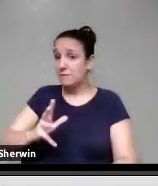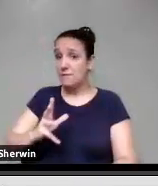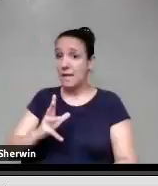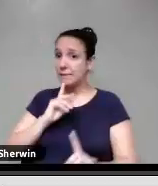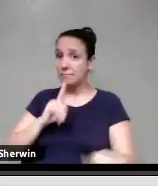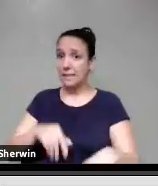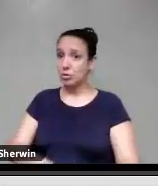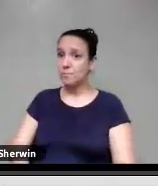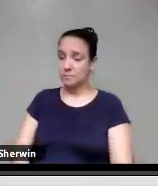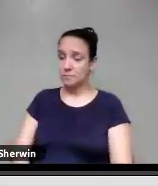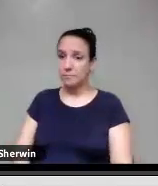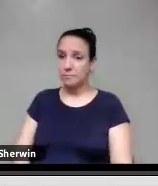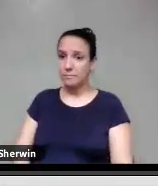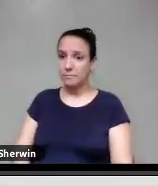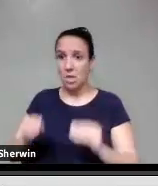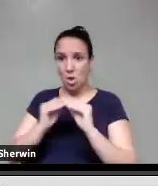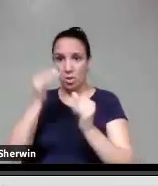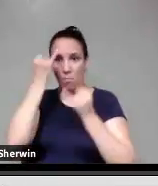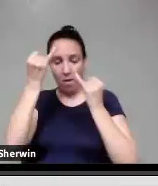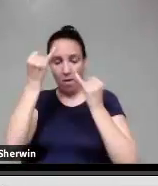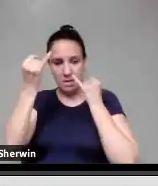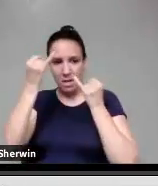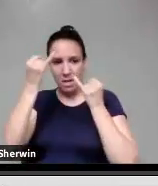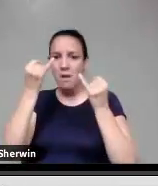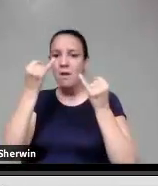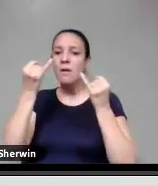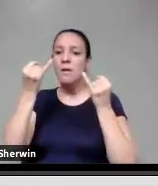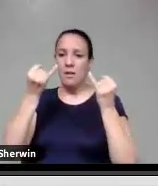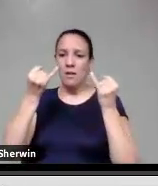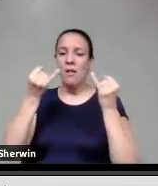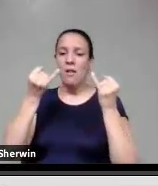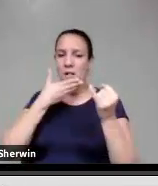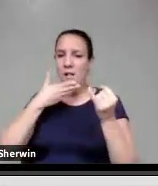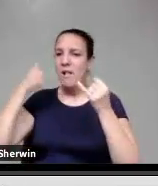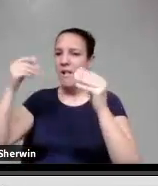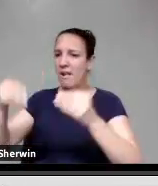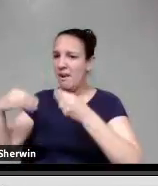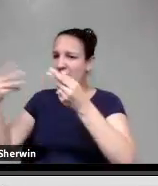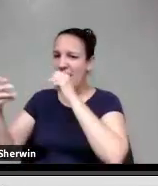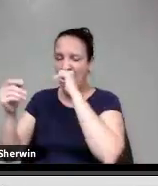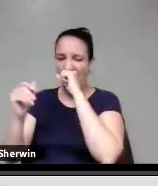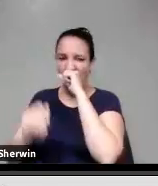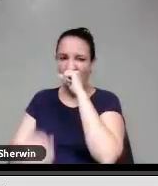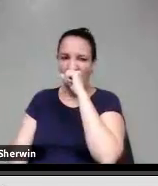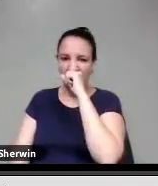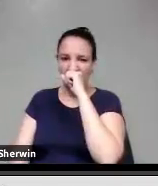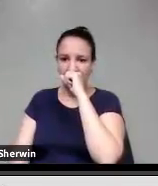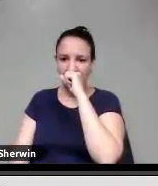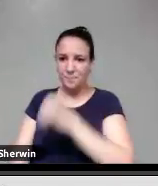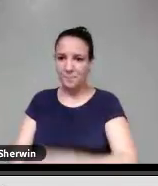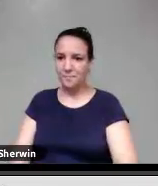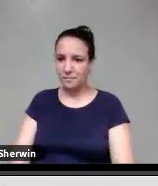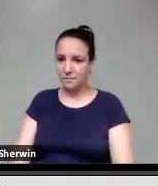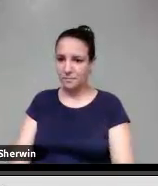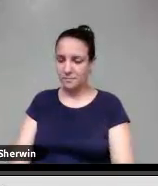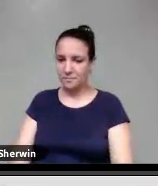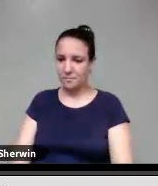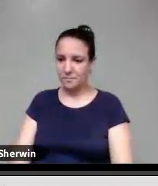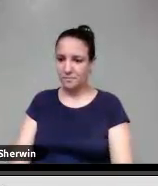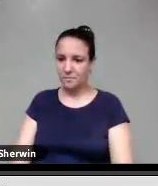that. The more ideas we have, the better our offerings will be. And the more appropriate they will be, because instead of